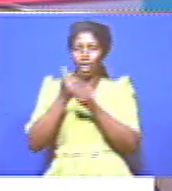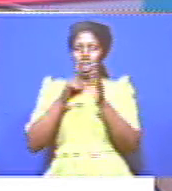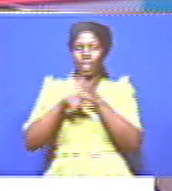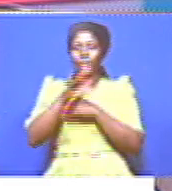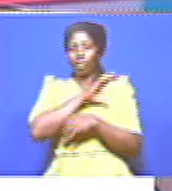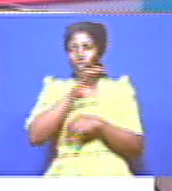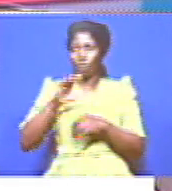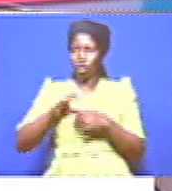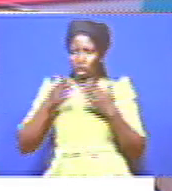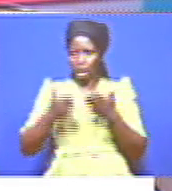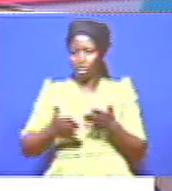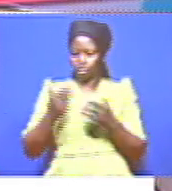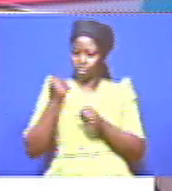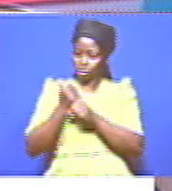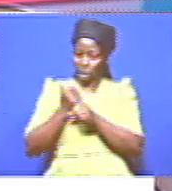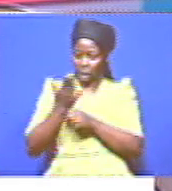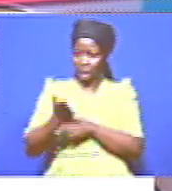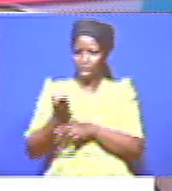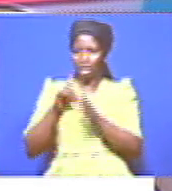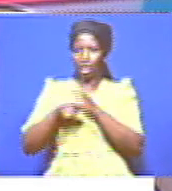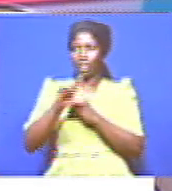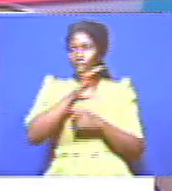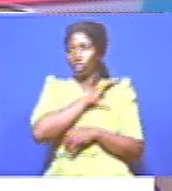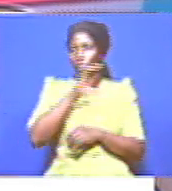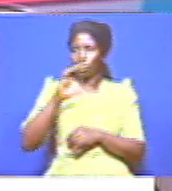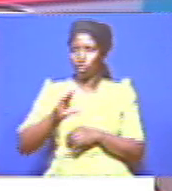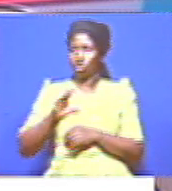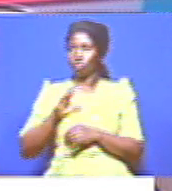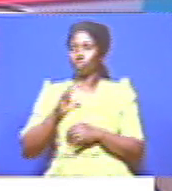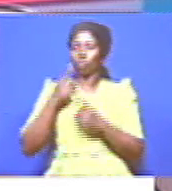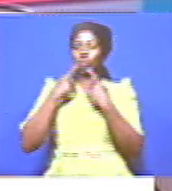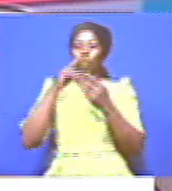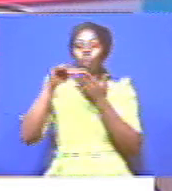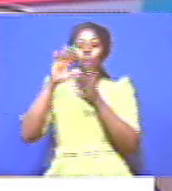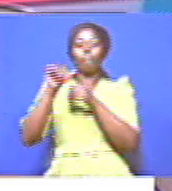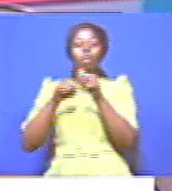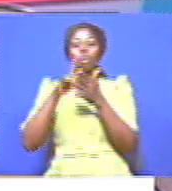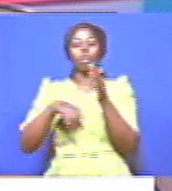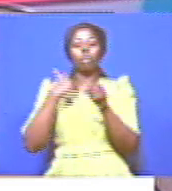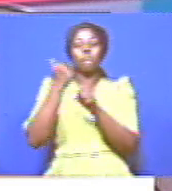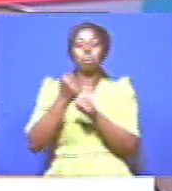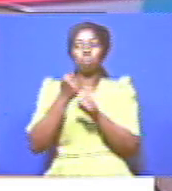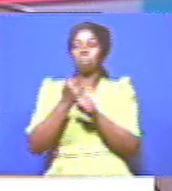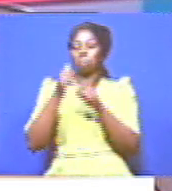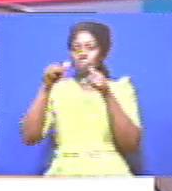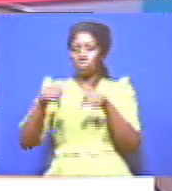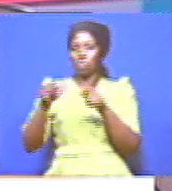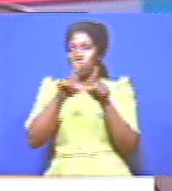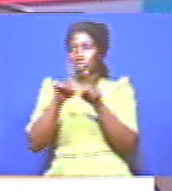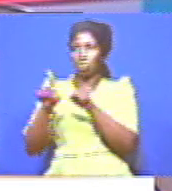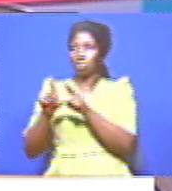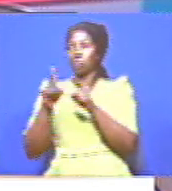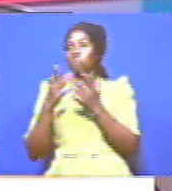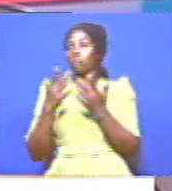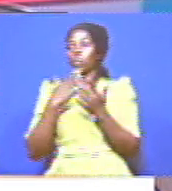where I am. And the commission, of course, we'll talk more about what we do. And today also want to like